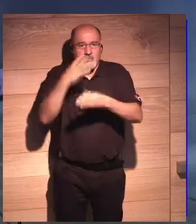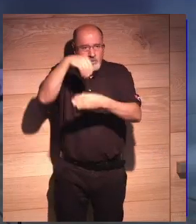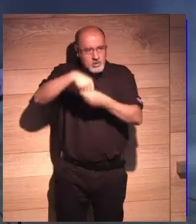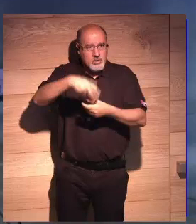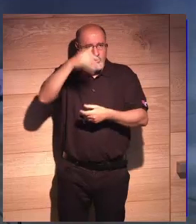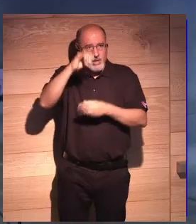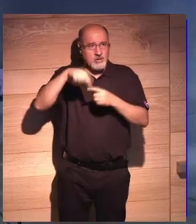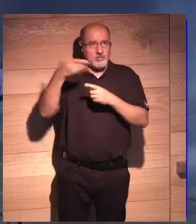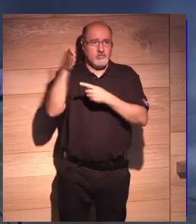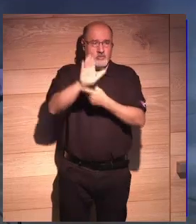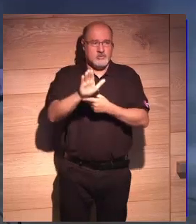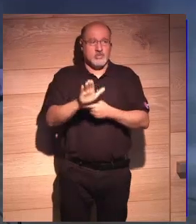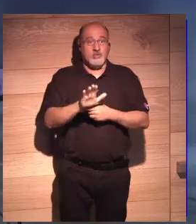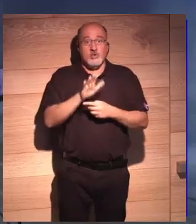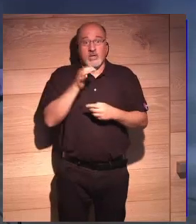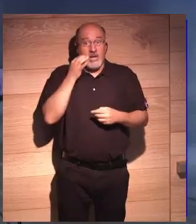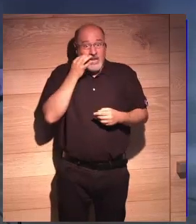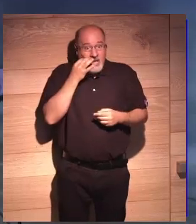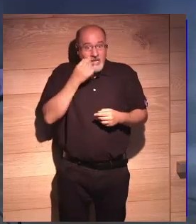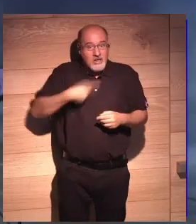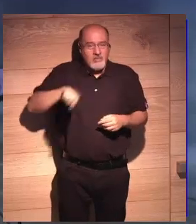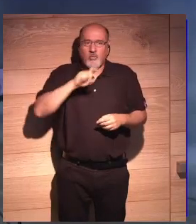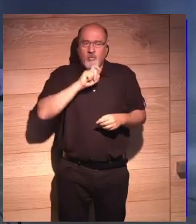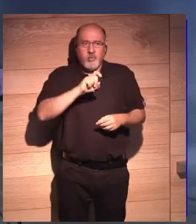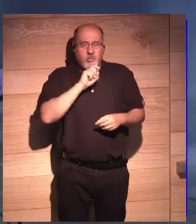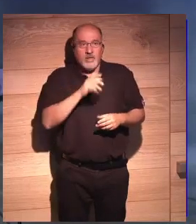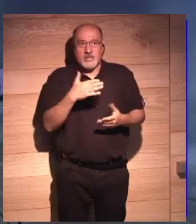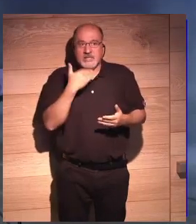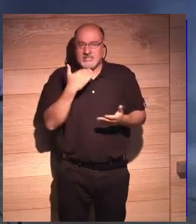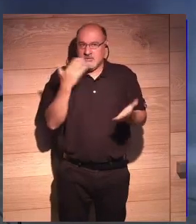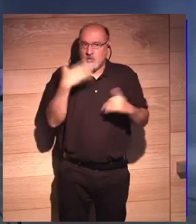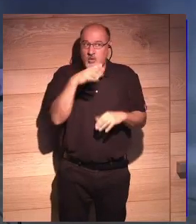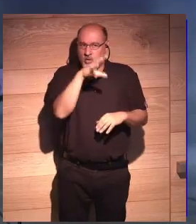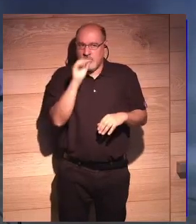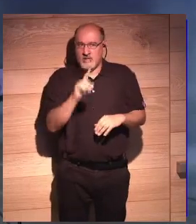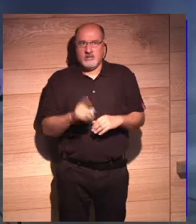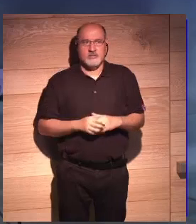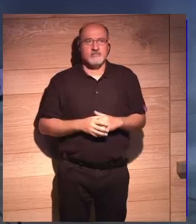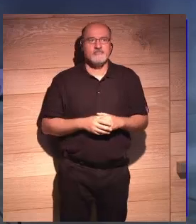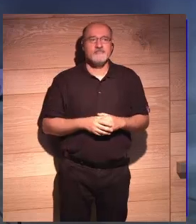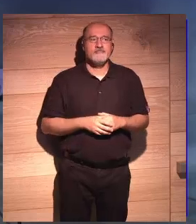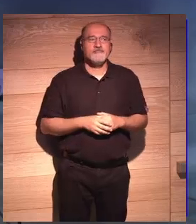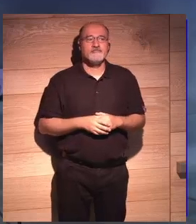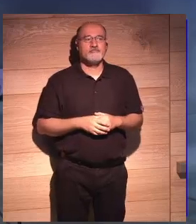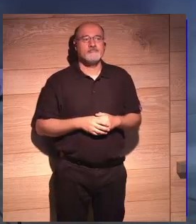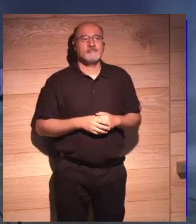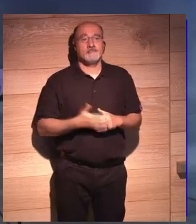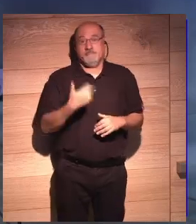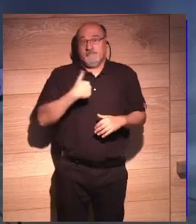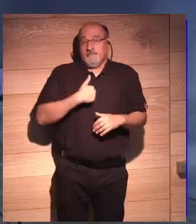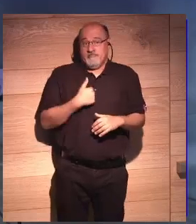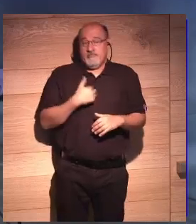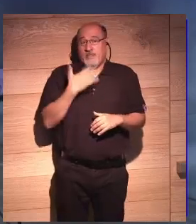a first sight could seem like obvious, but in real terms, it seems that it's not well understood sometimes.